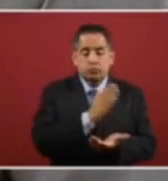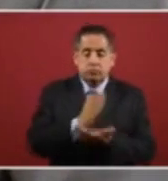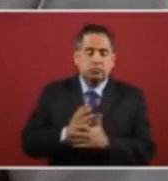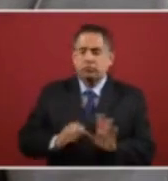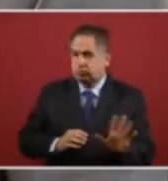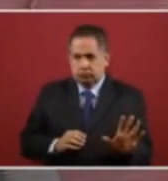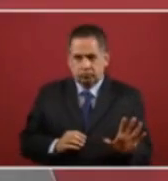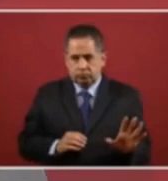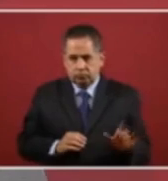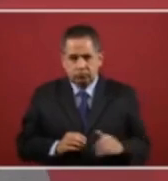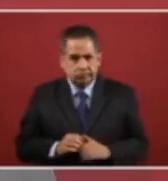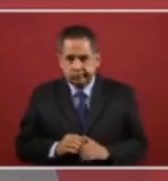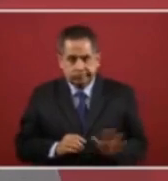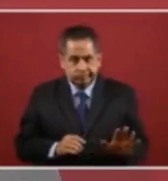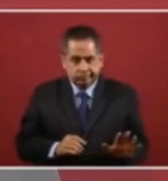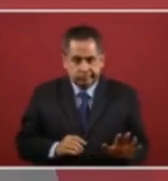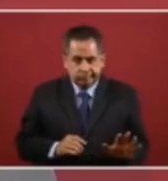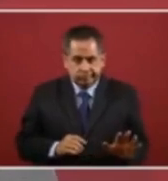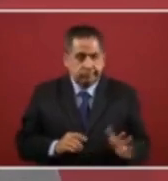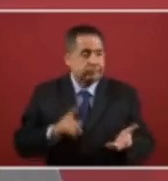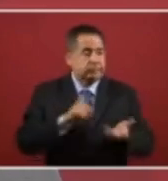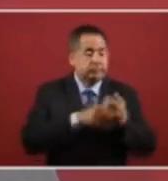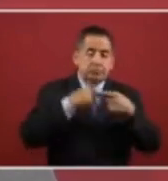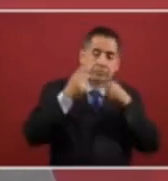And you don't want them to think that it's not going to be done.